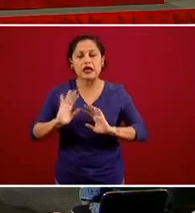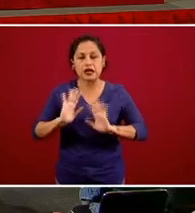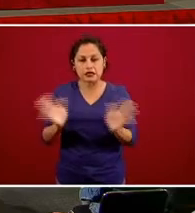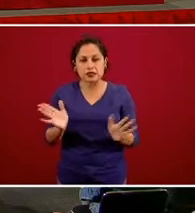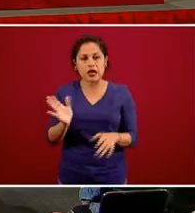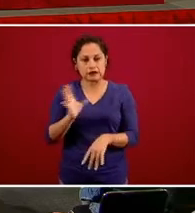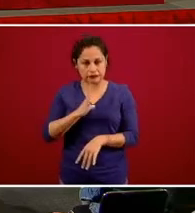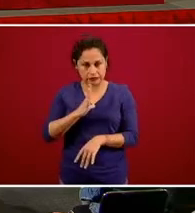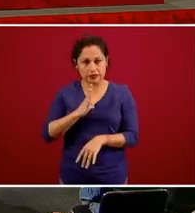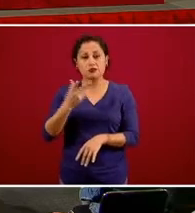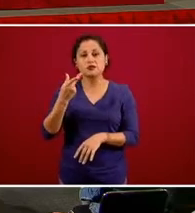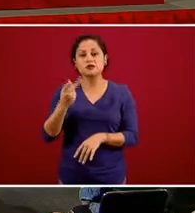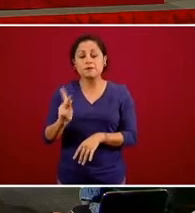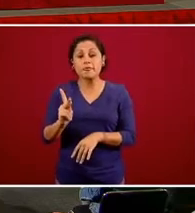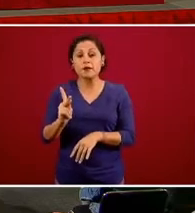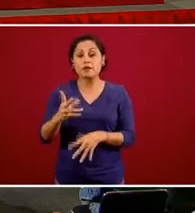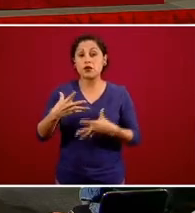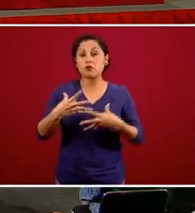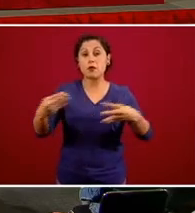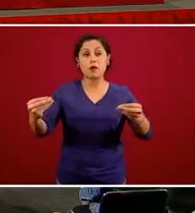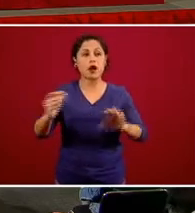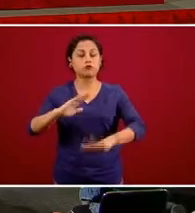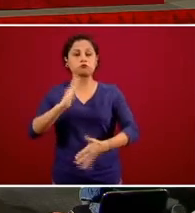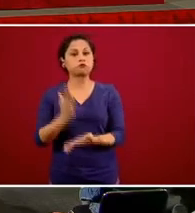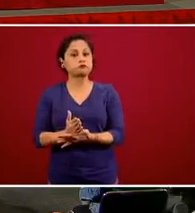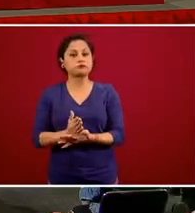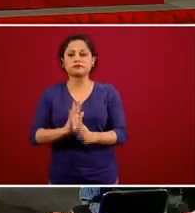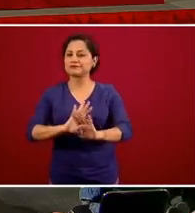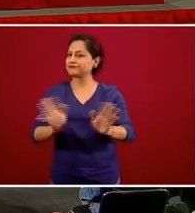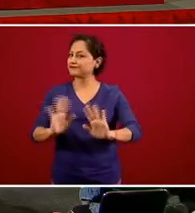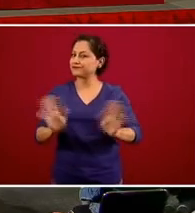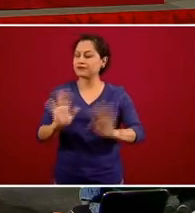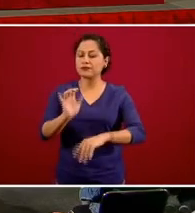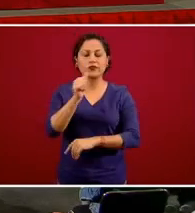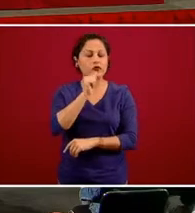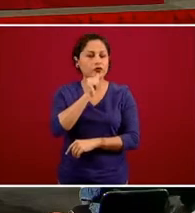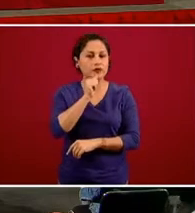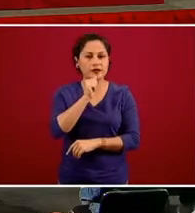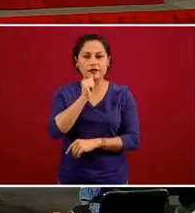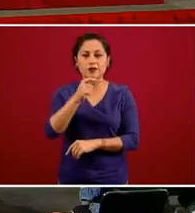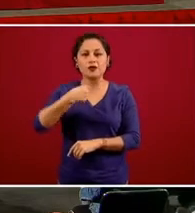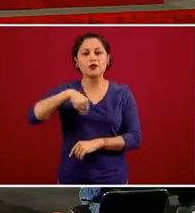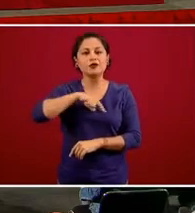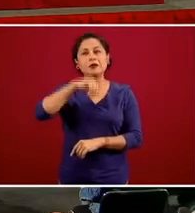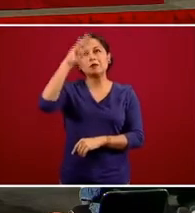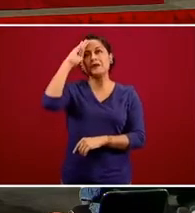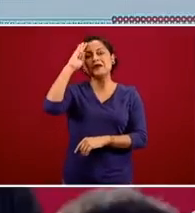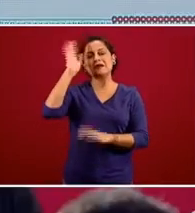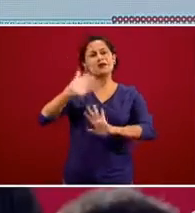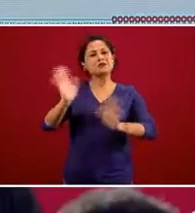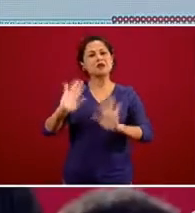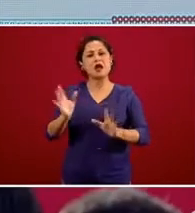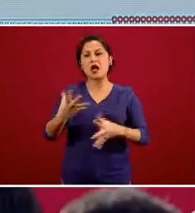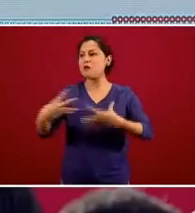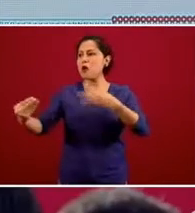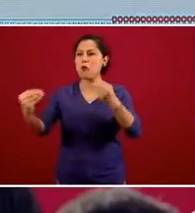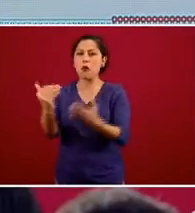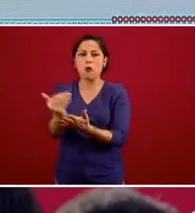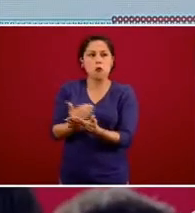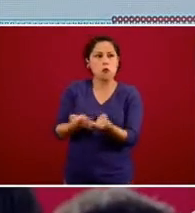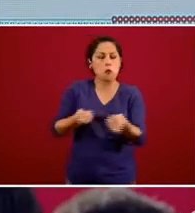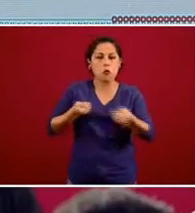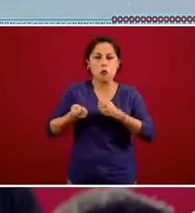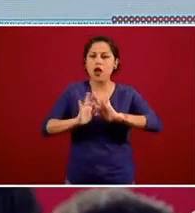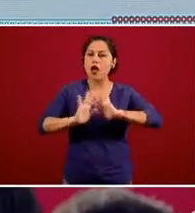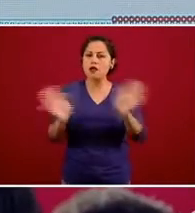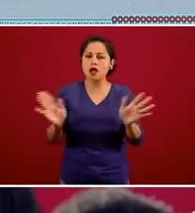Remember, the epidemic hasn't ended. Do not get confused. Please do not think that the